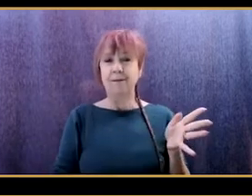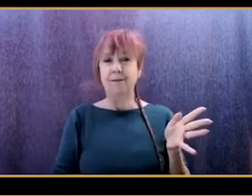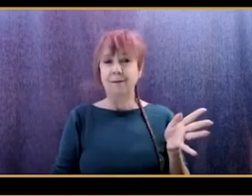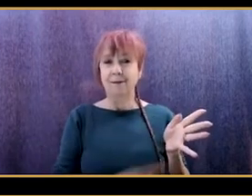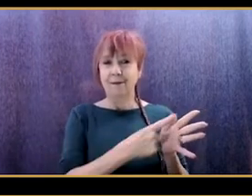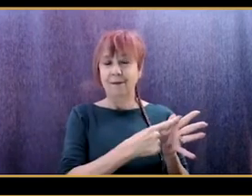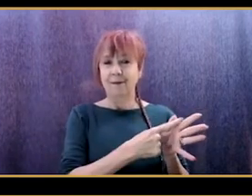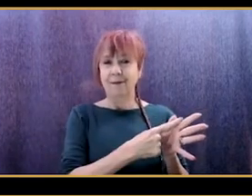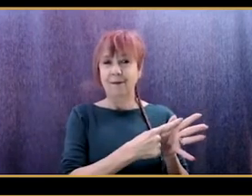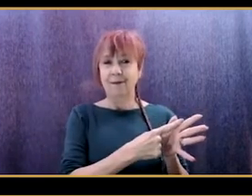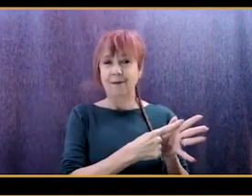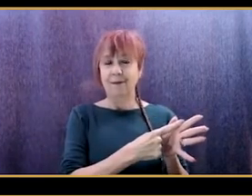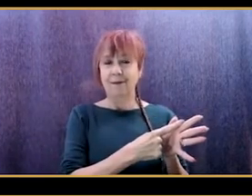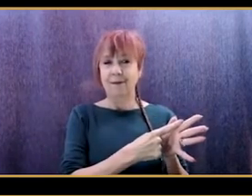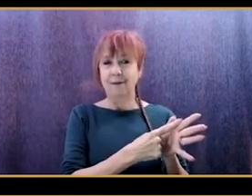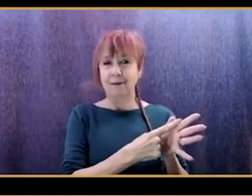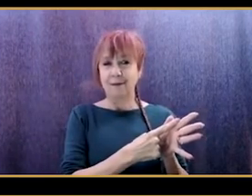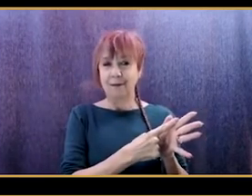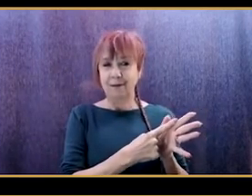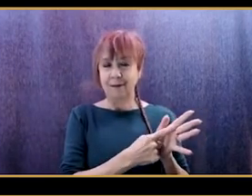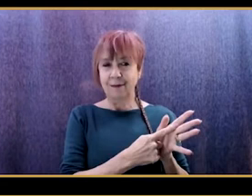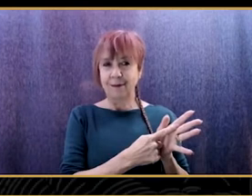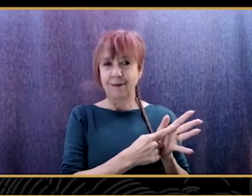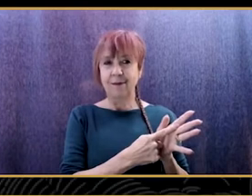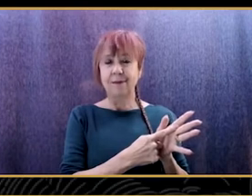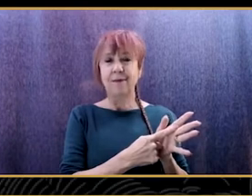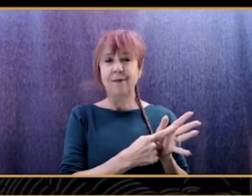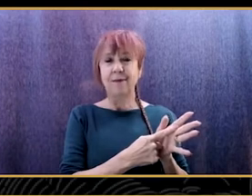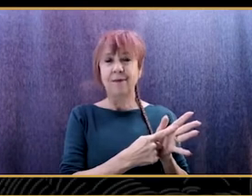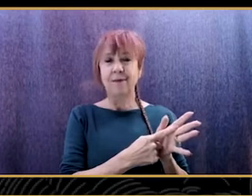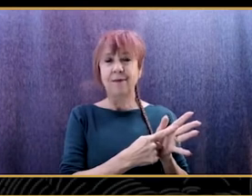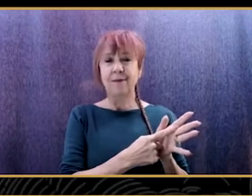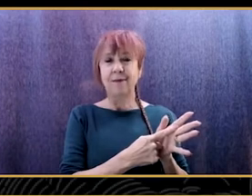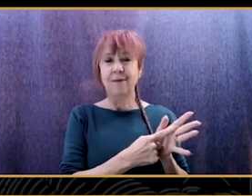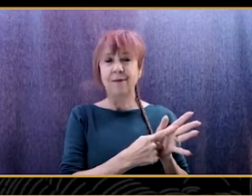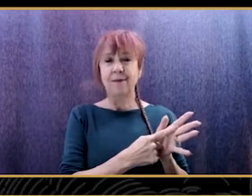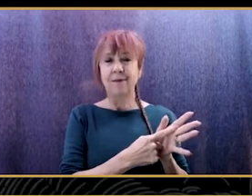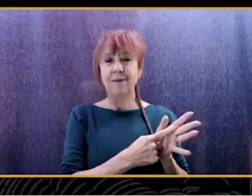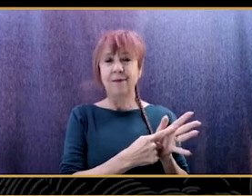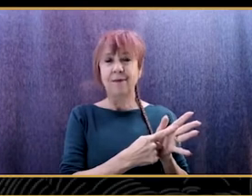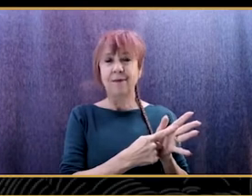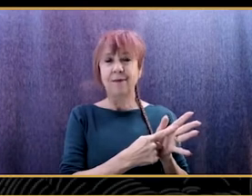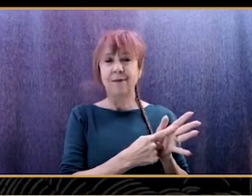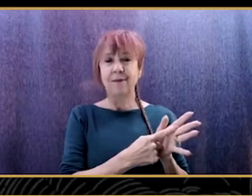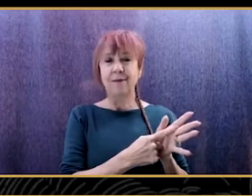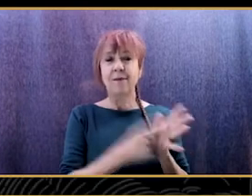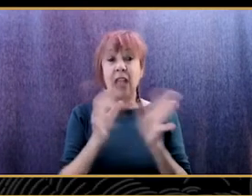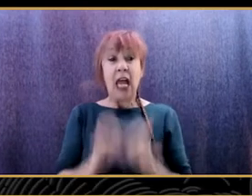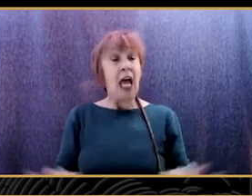1984-1992, edited by Myra Rodriguez Castro. Quoted text from the selection committee.